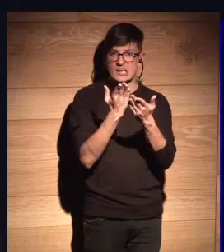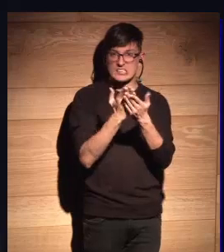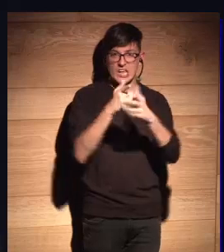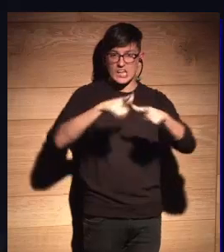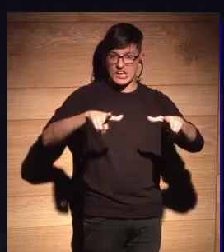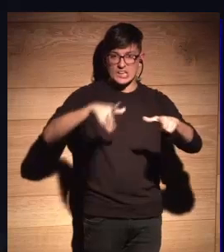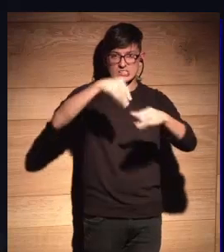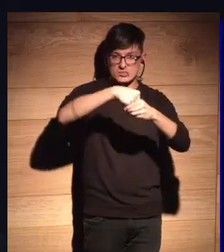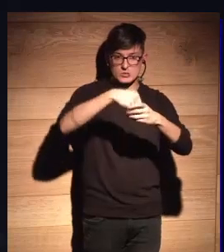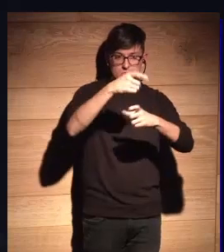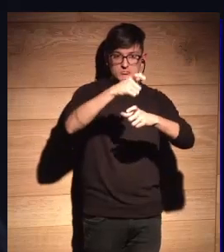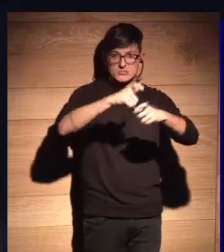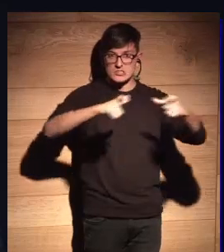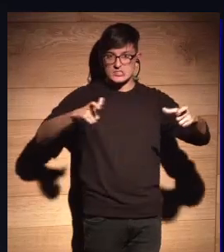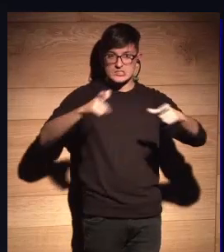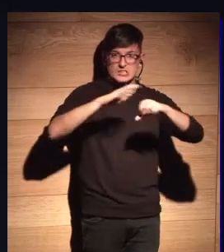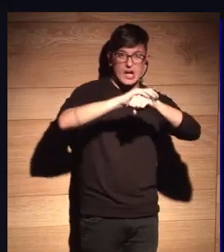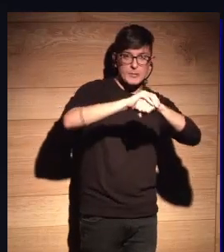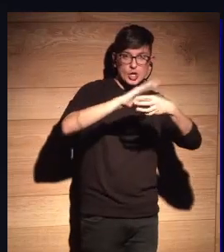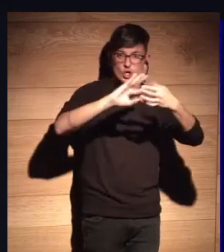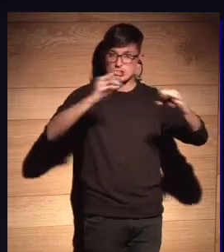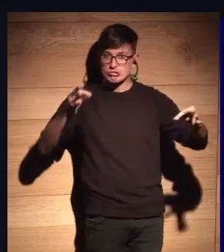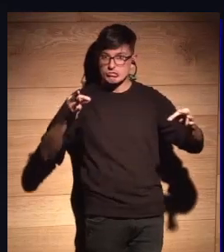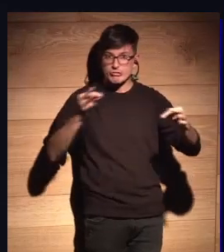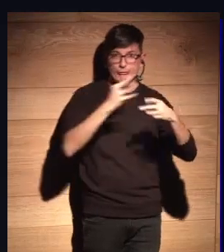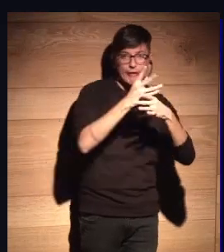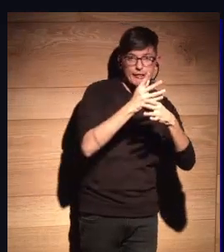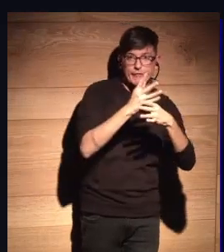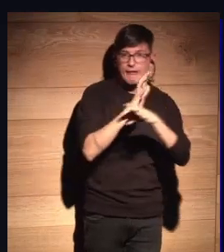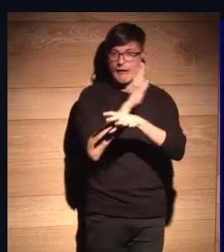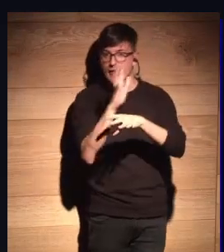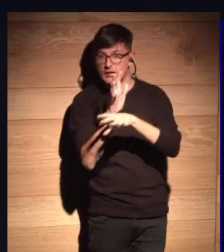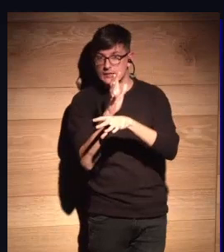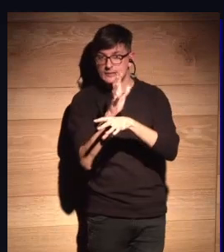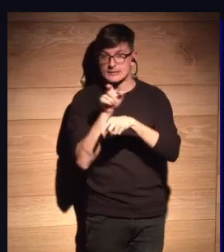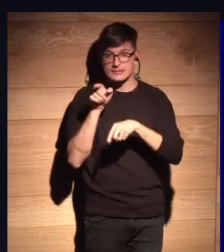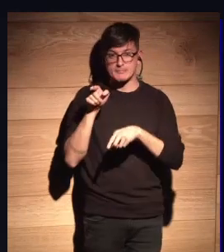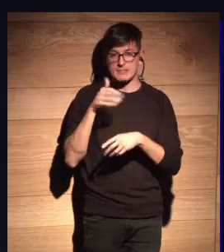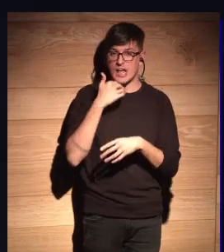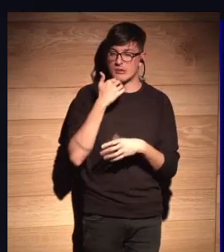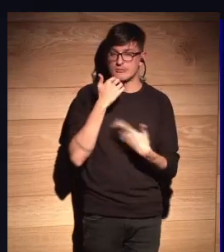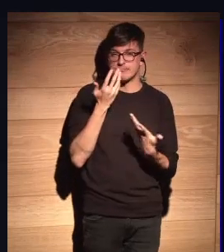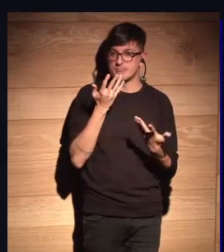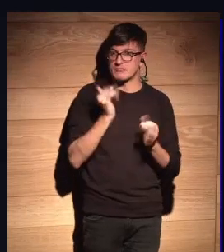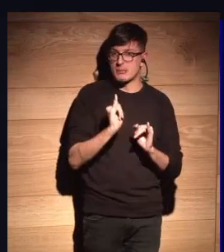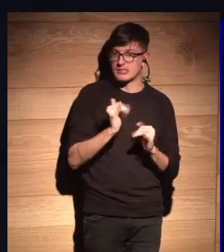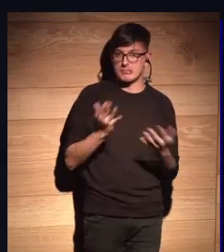making, So I think there was a bit of, they were just having a bit of fun that morning in the